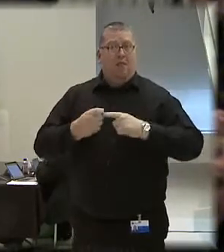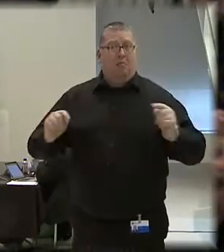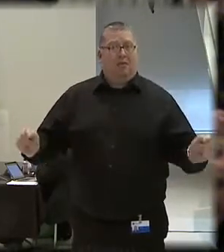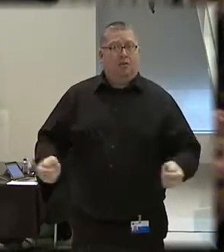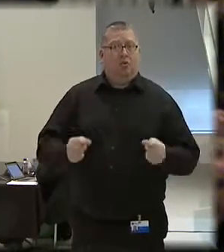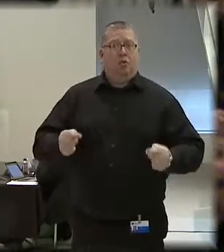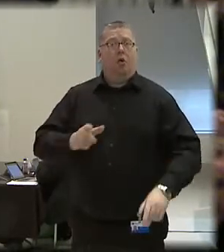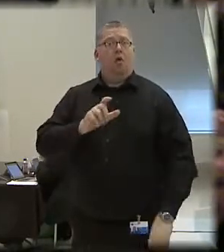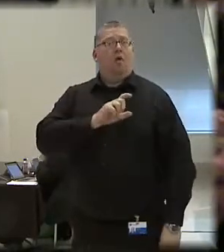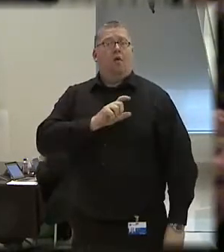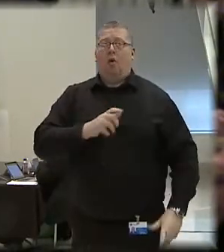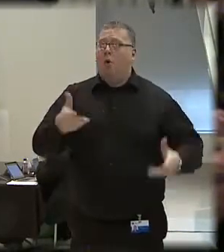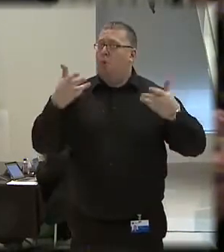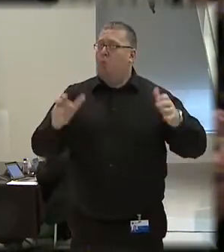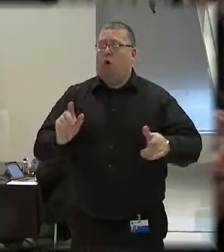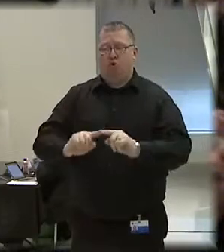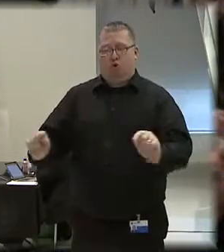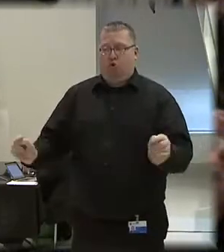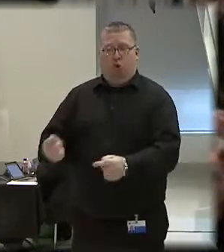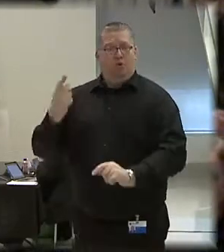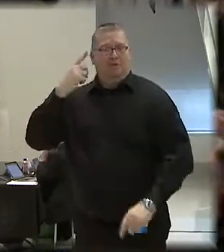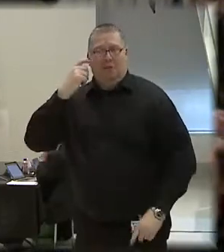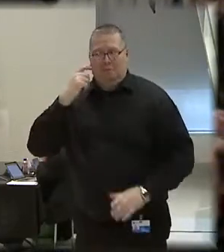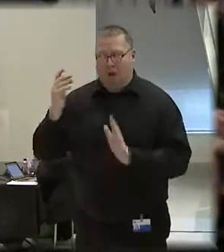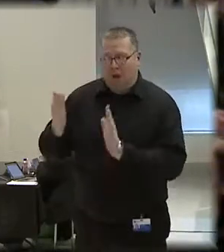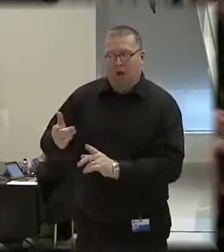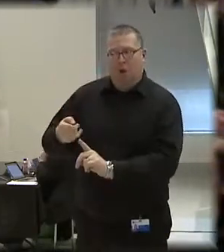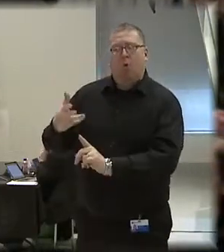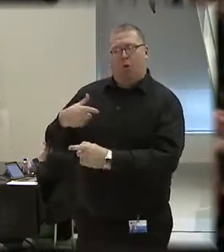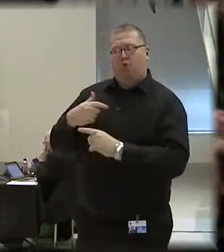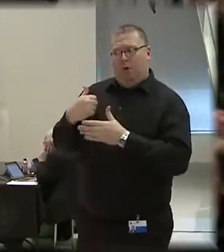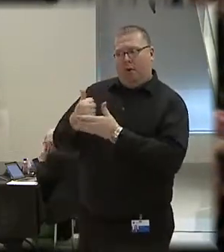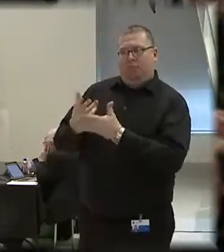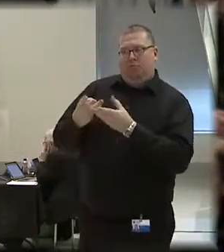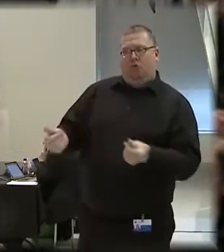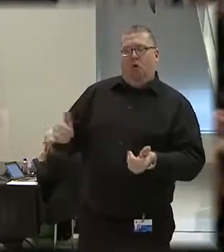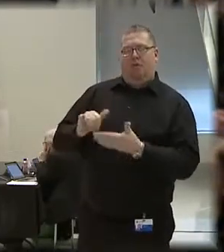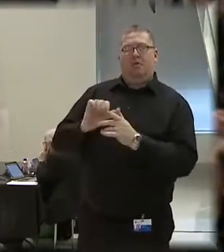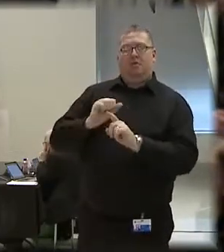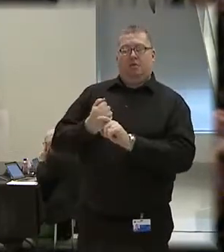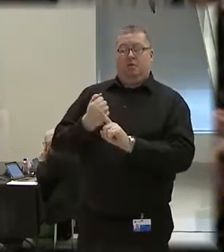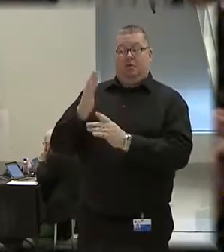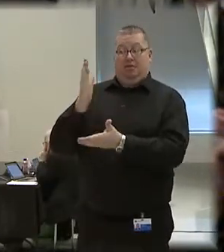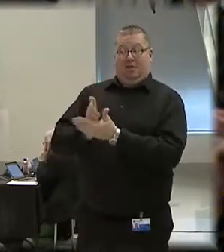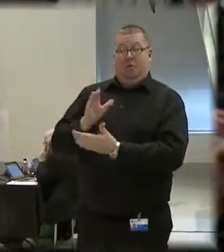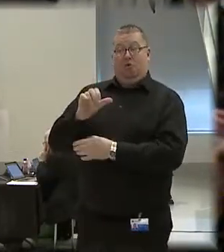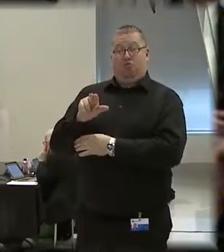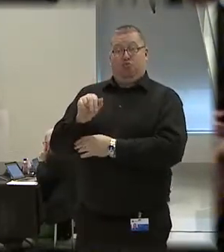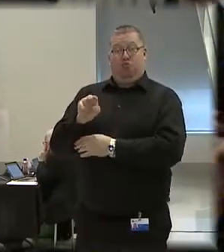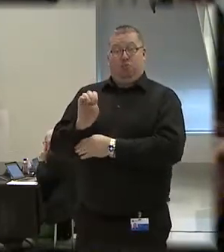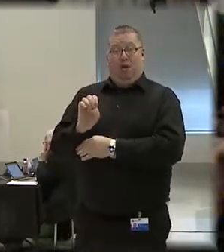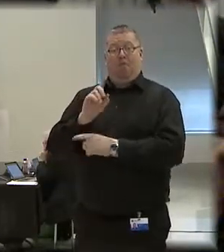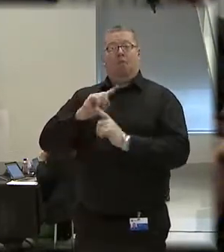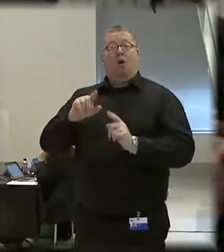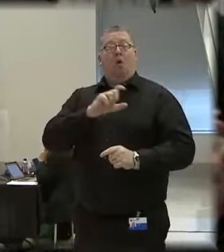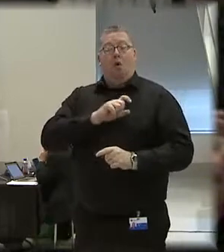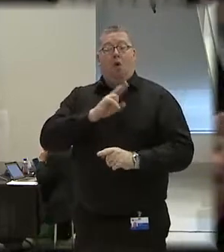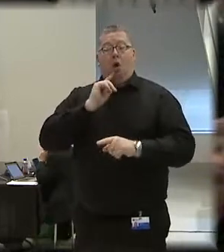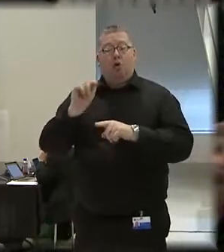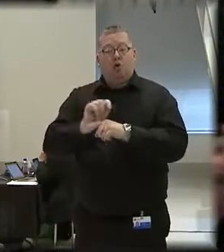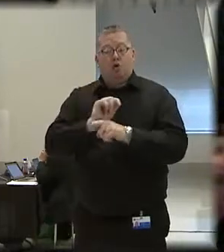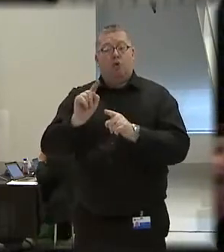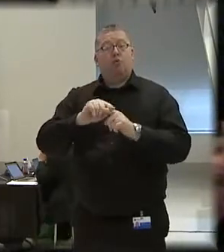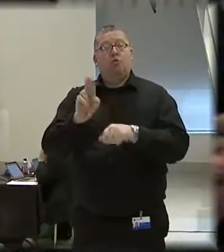The officer does not want to hurt the suspect. The officer wants to help stop crime. That being said, officers are trained to use force